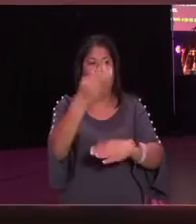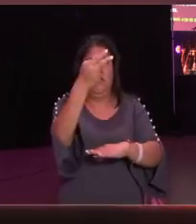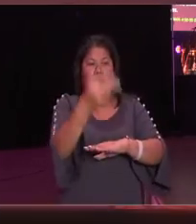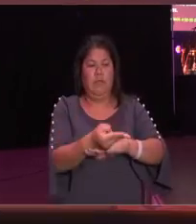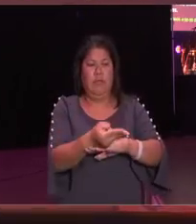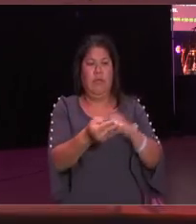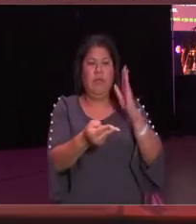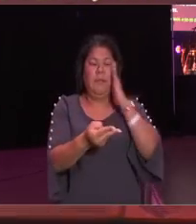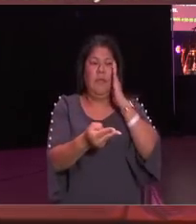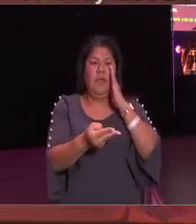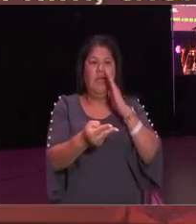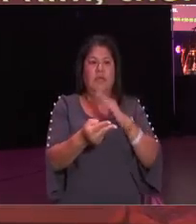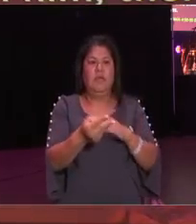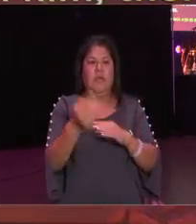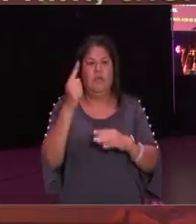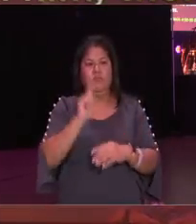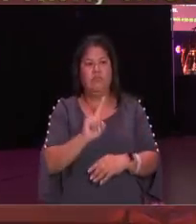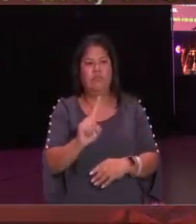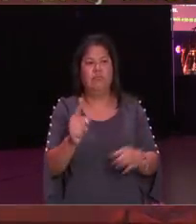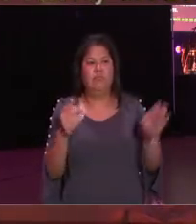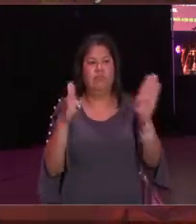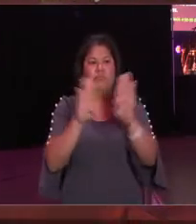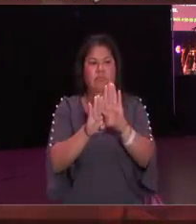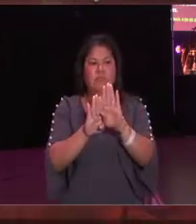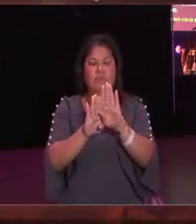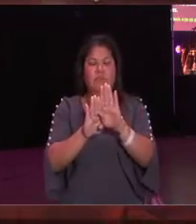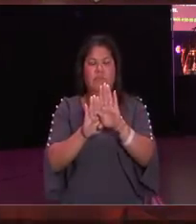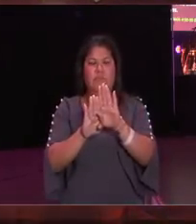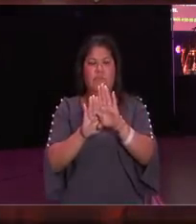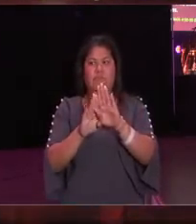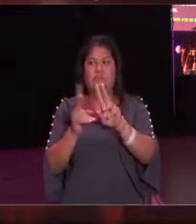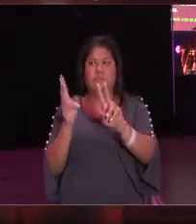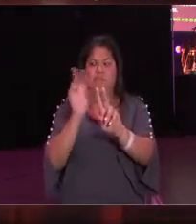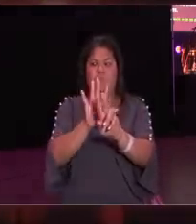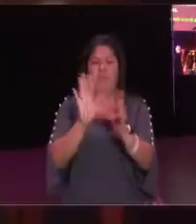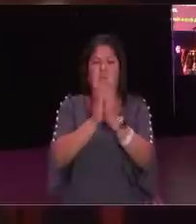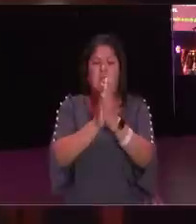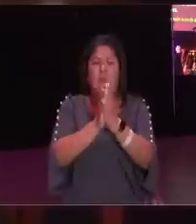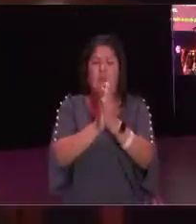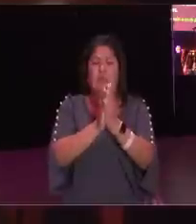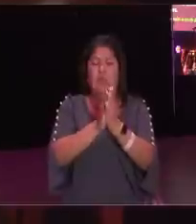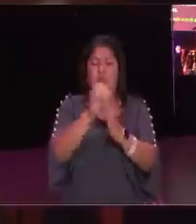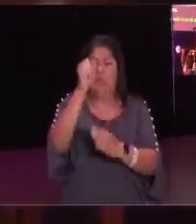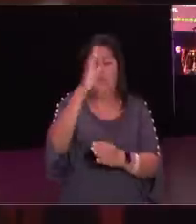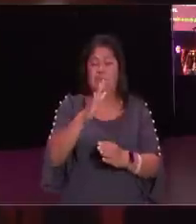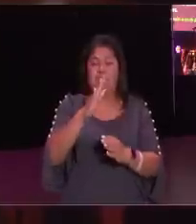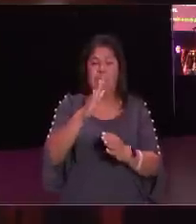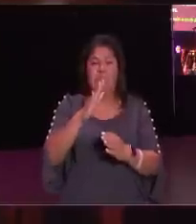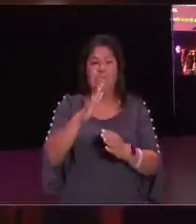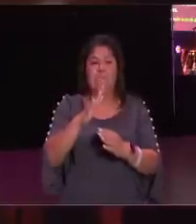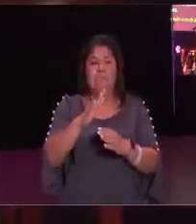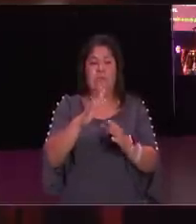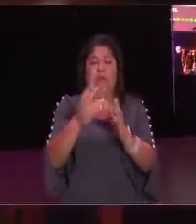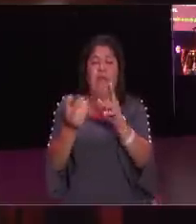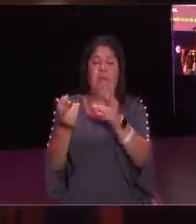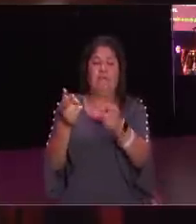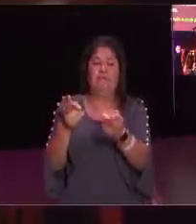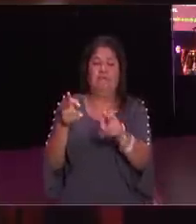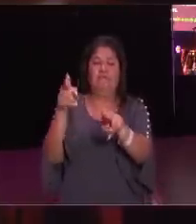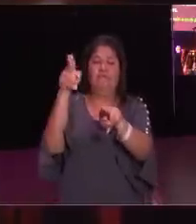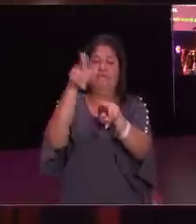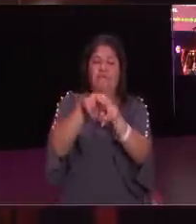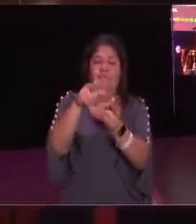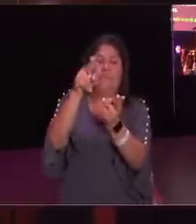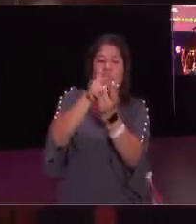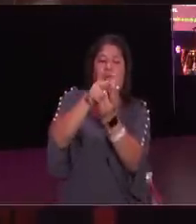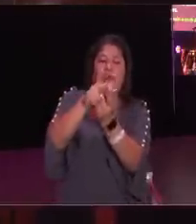bed. He went in therefore and shut the door behind the two of them and prayed to the Lord. And he went up and lay on the child and put his mouth